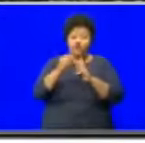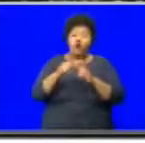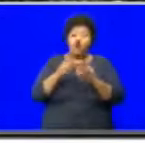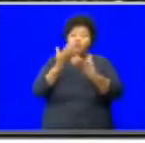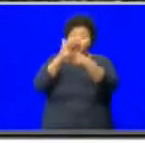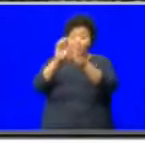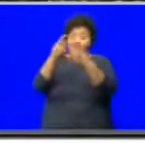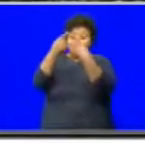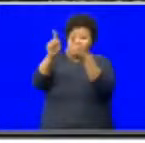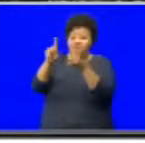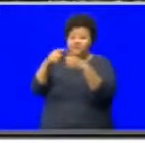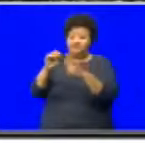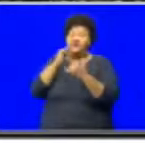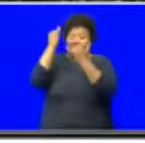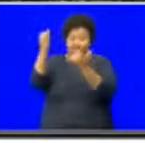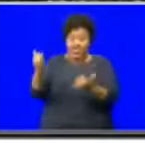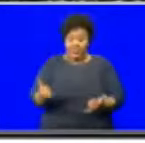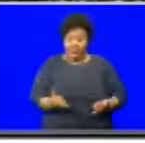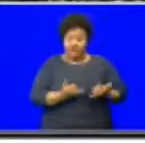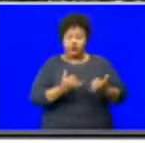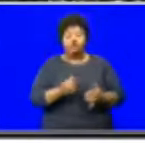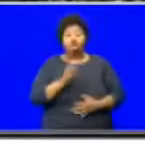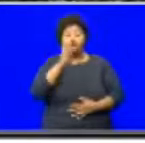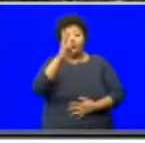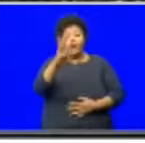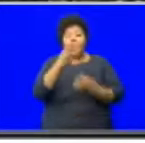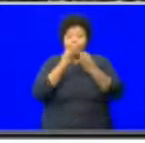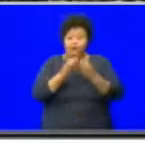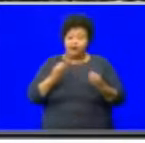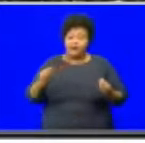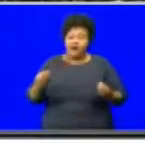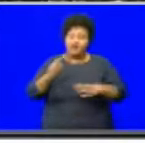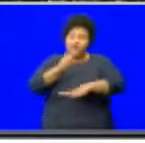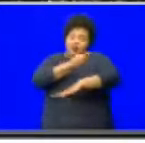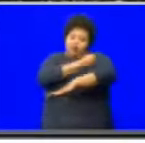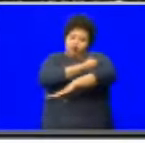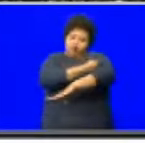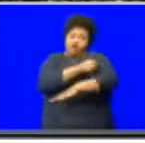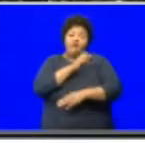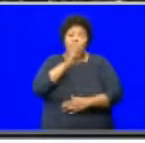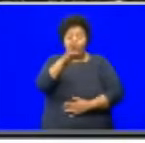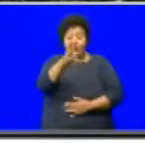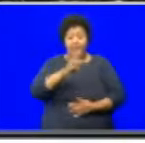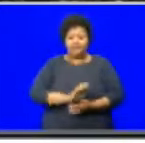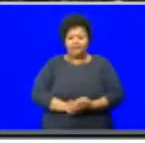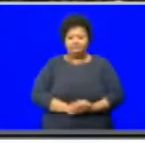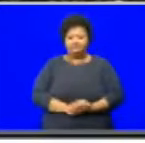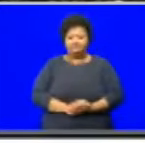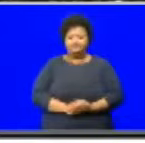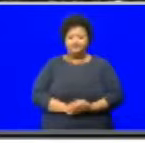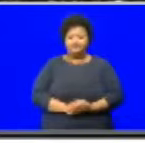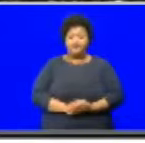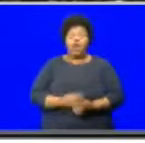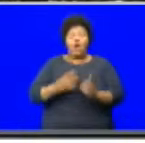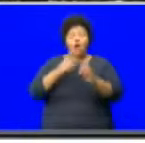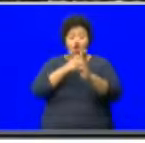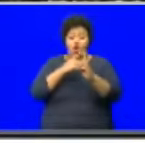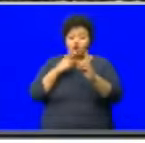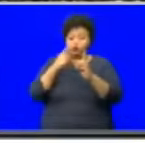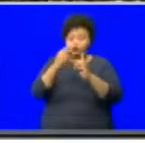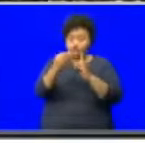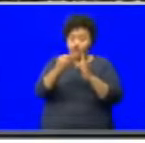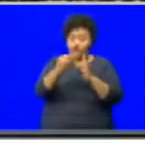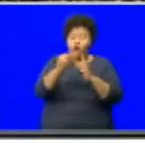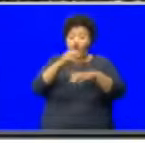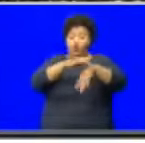countries for the immunization of children. And the vaccine has been seen actually to reduce